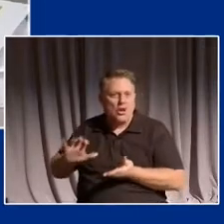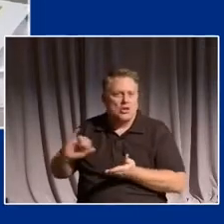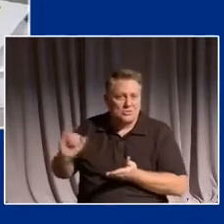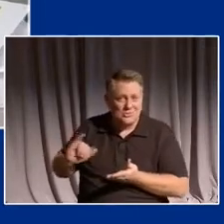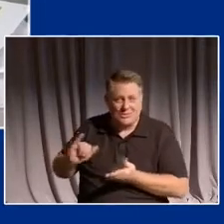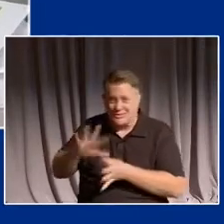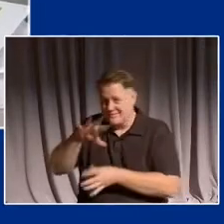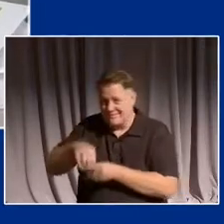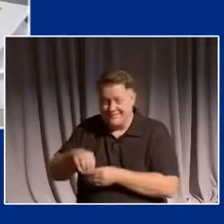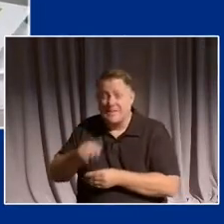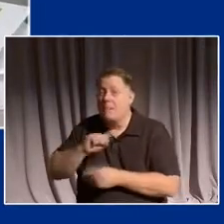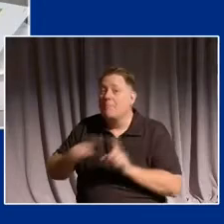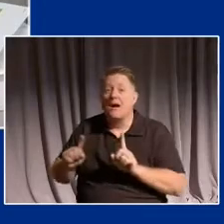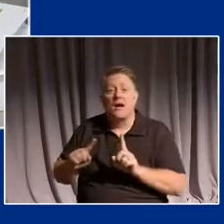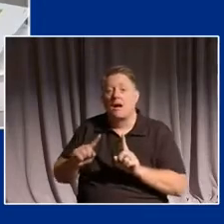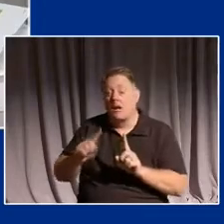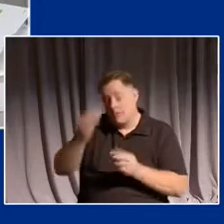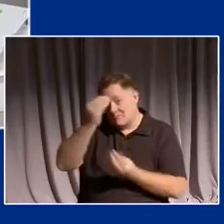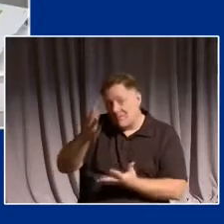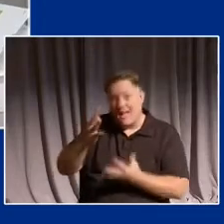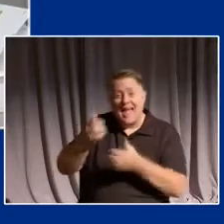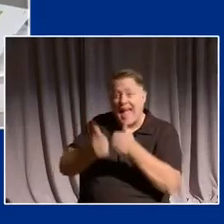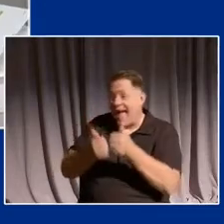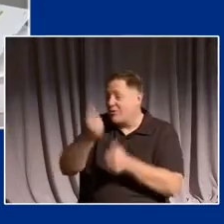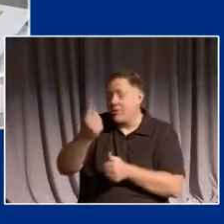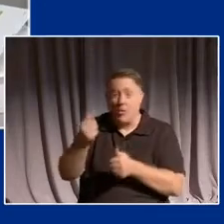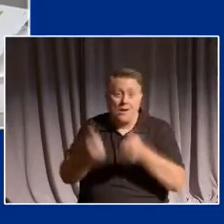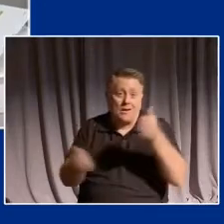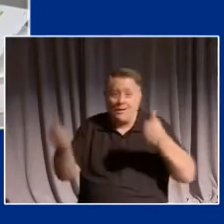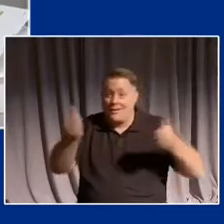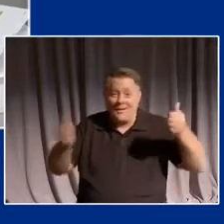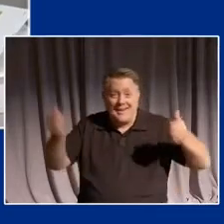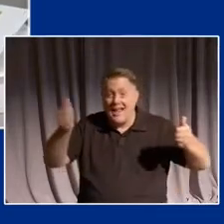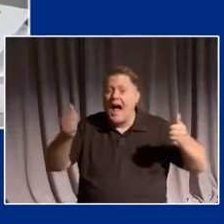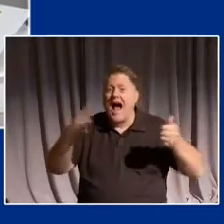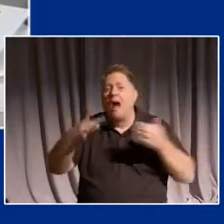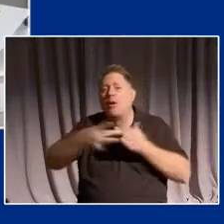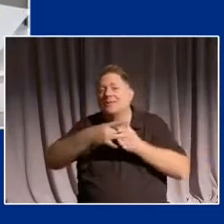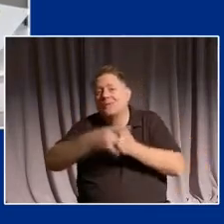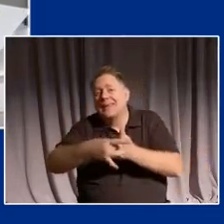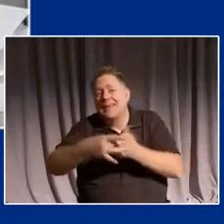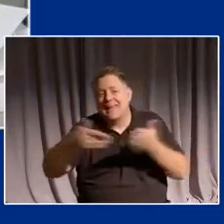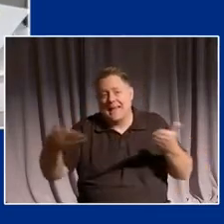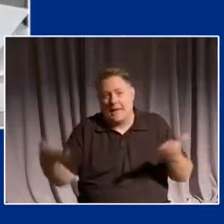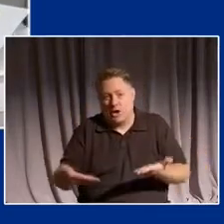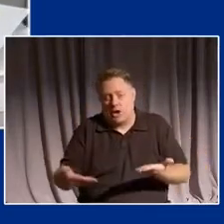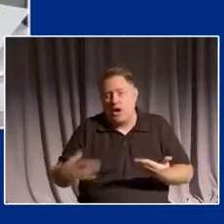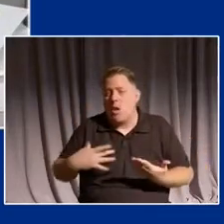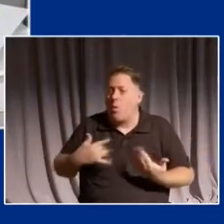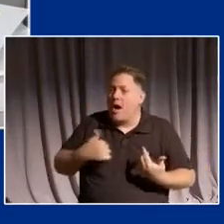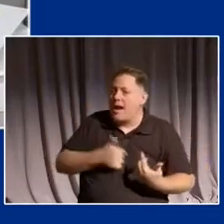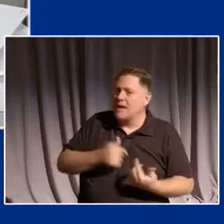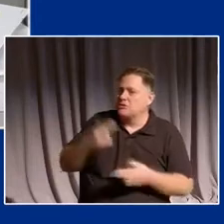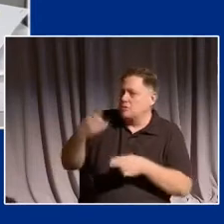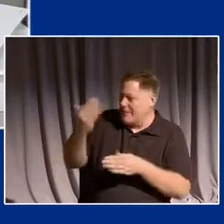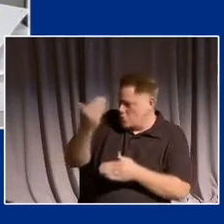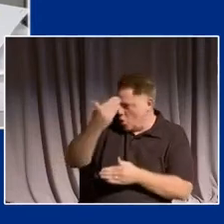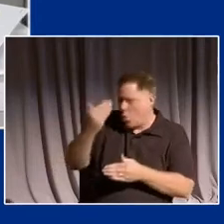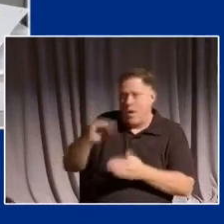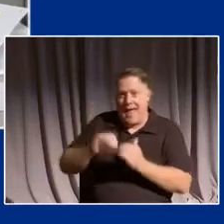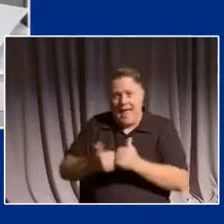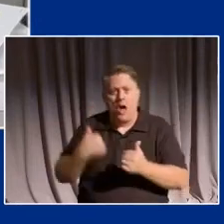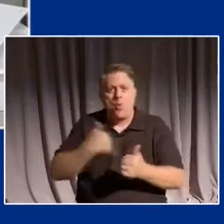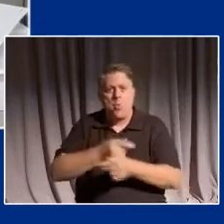really saying to everybody in his administration, I want to lead here. I want us to be known for how